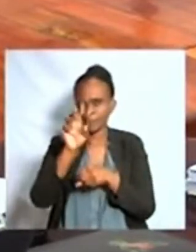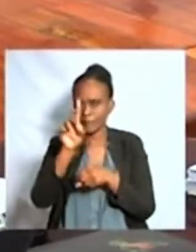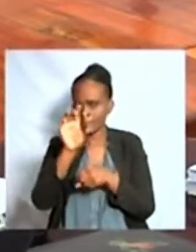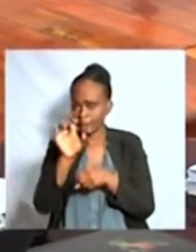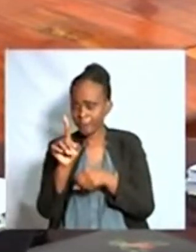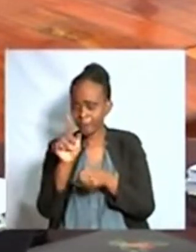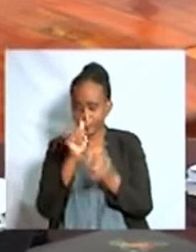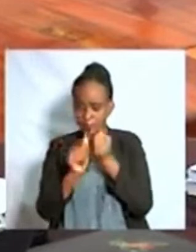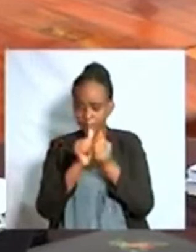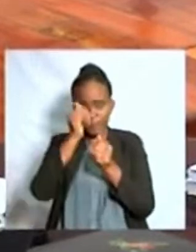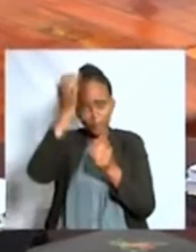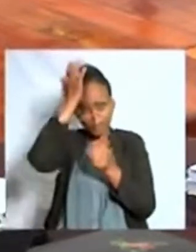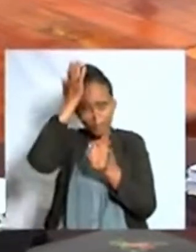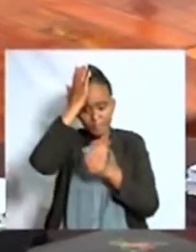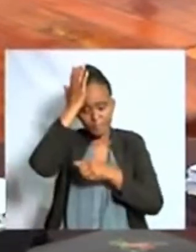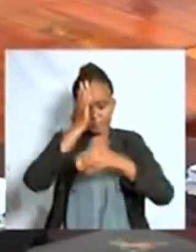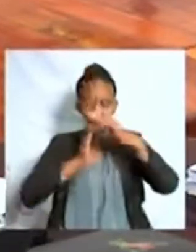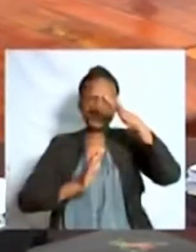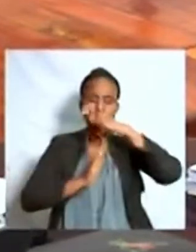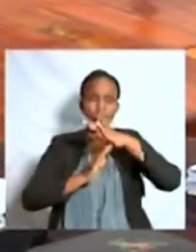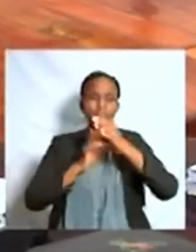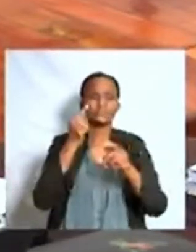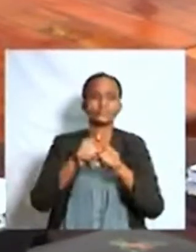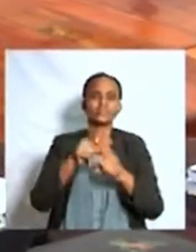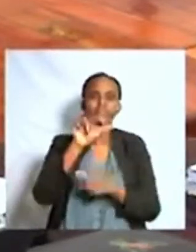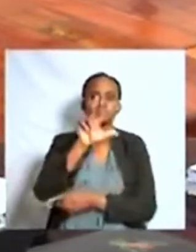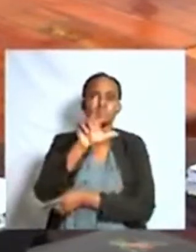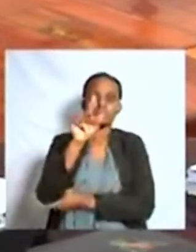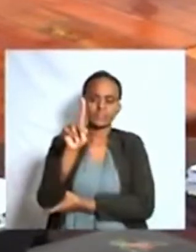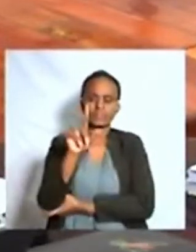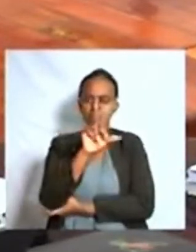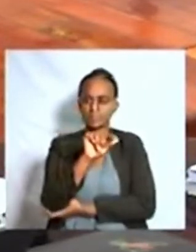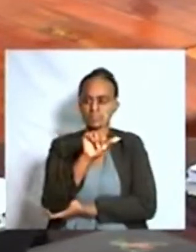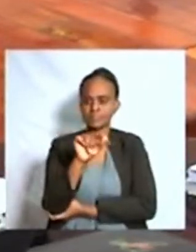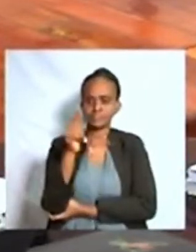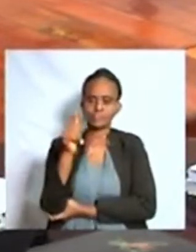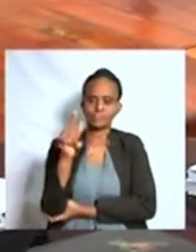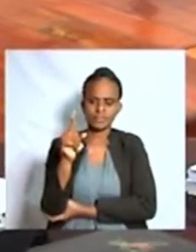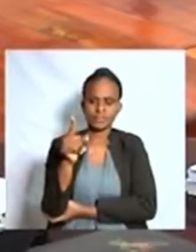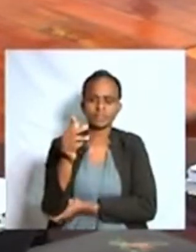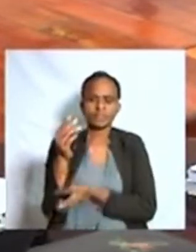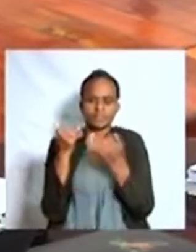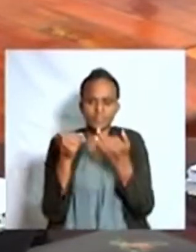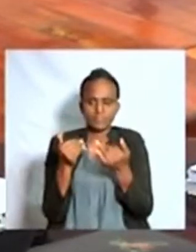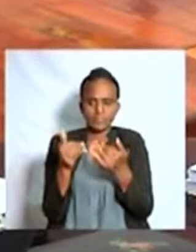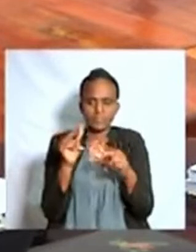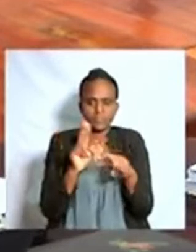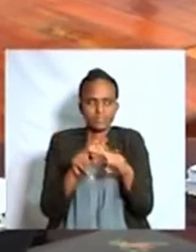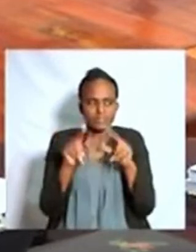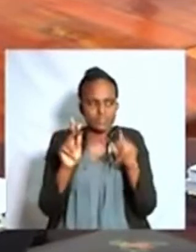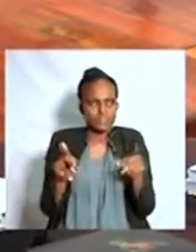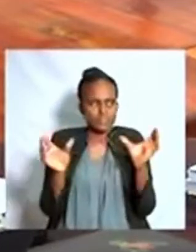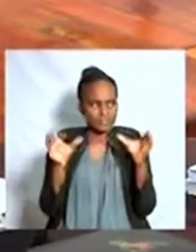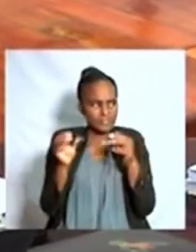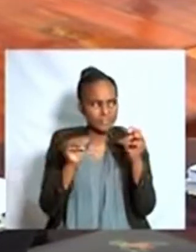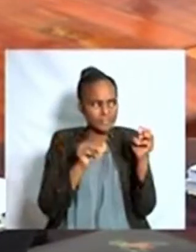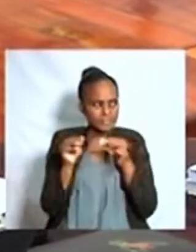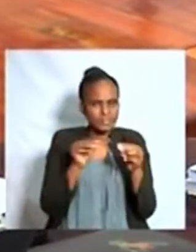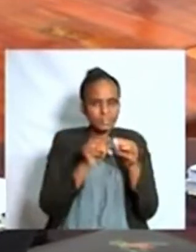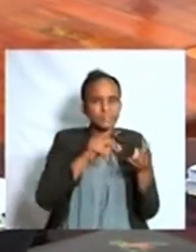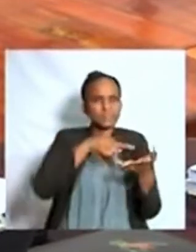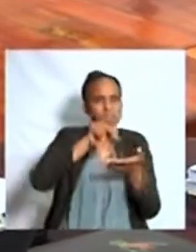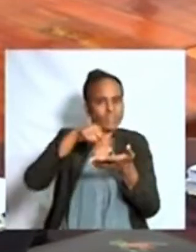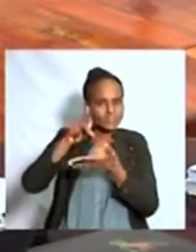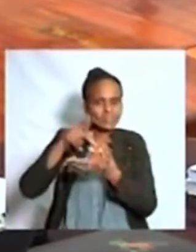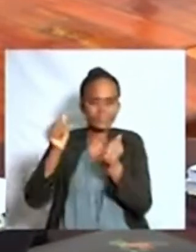which deadline was set for December 31st, 2021. Henceforth, Chair, Council management only makes payments in accordance